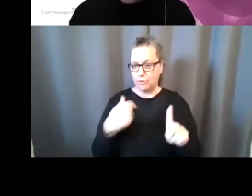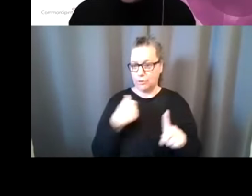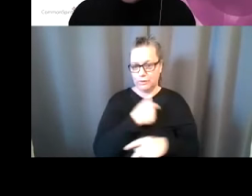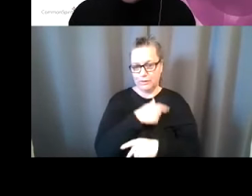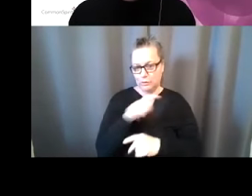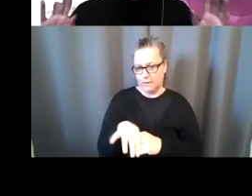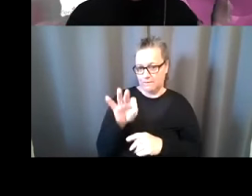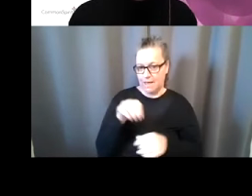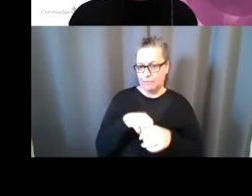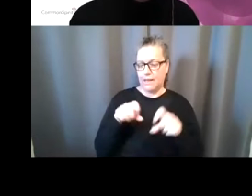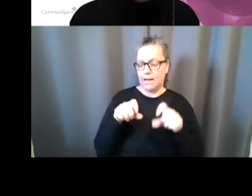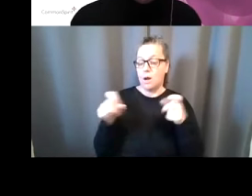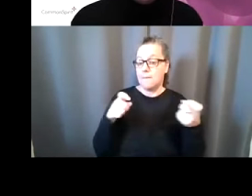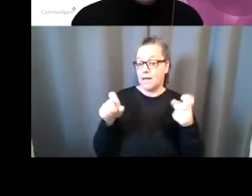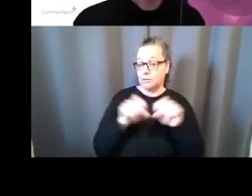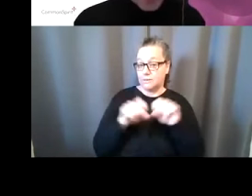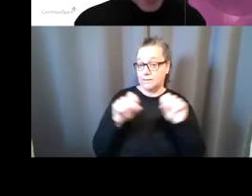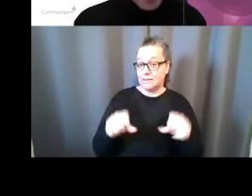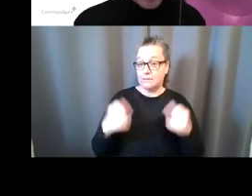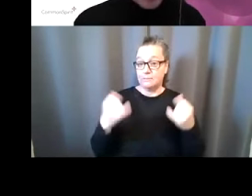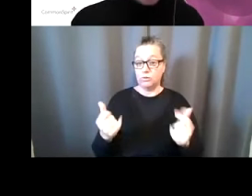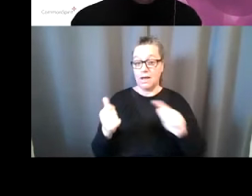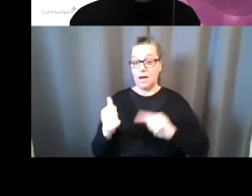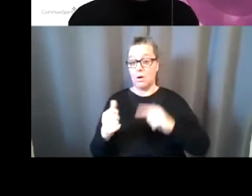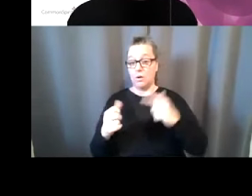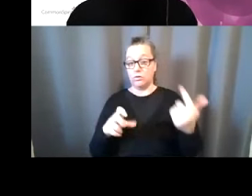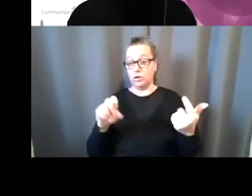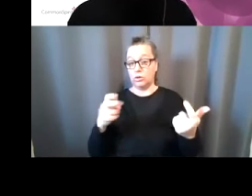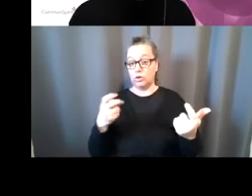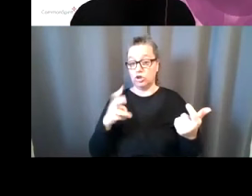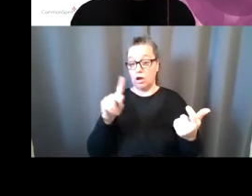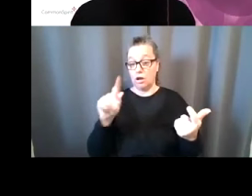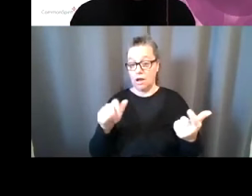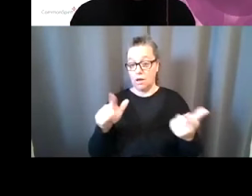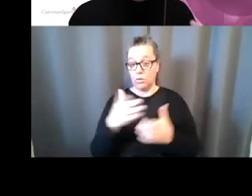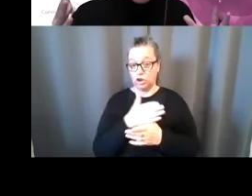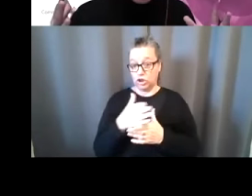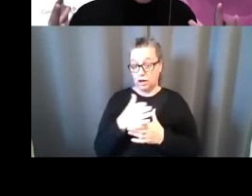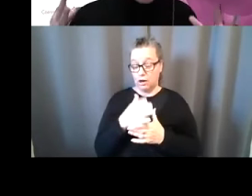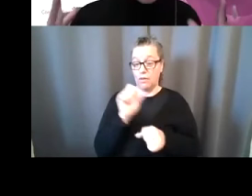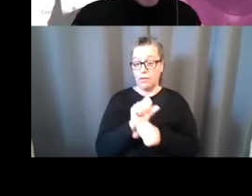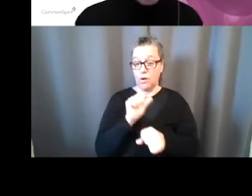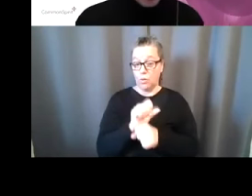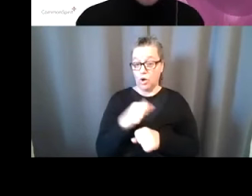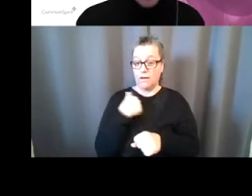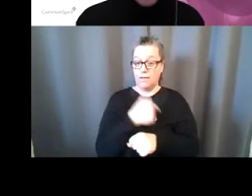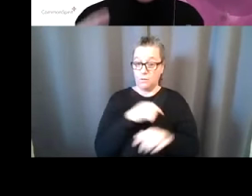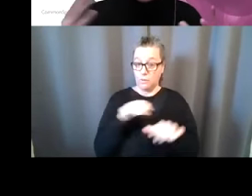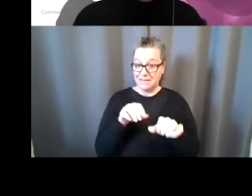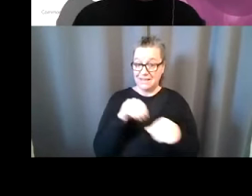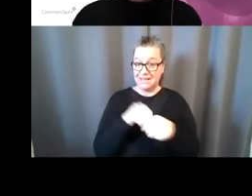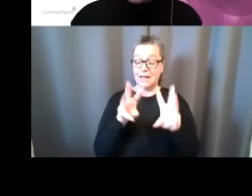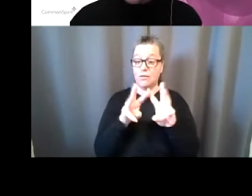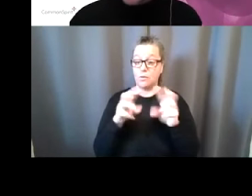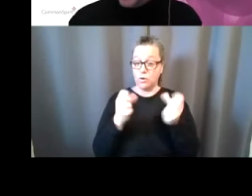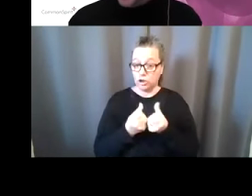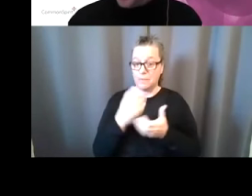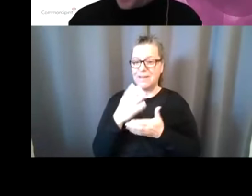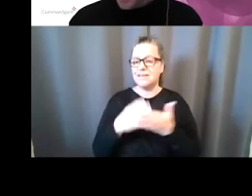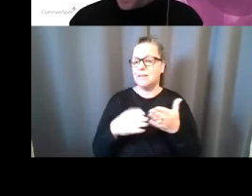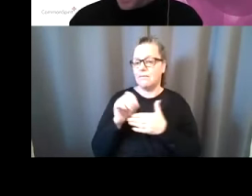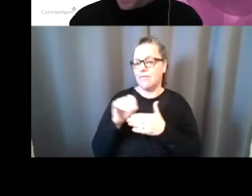system. And so now what I'm going to do is I'm going to turn it over to Shauna, who's going to share with you the work that we did in this workshop and some of the outputs that came out of